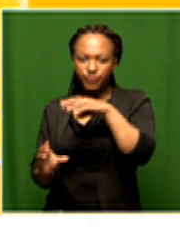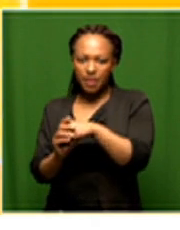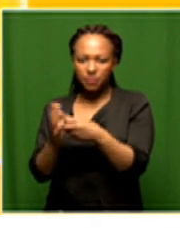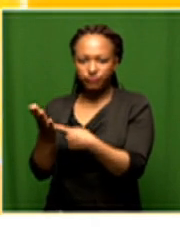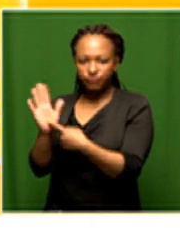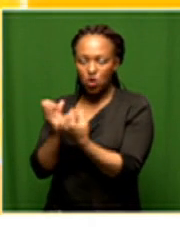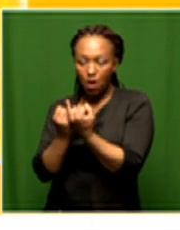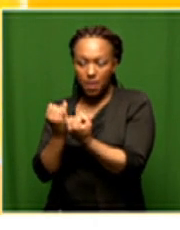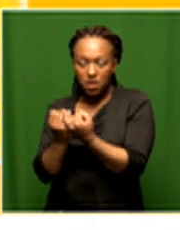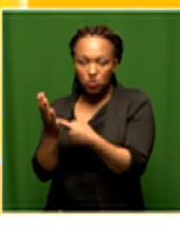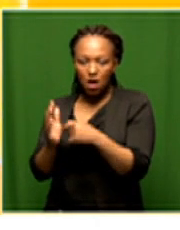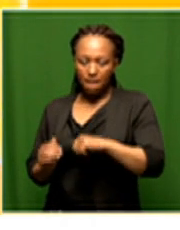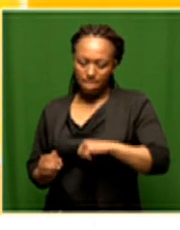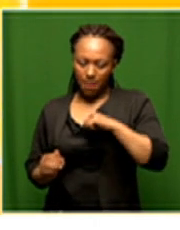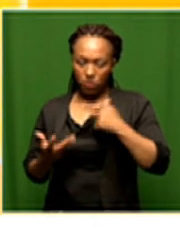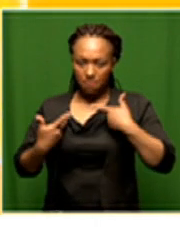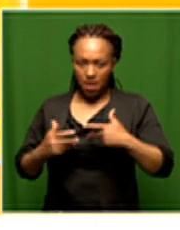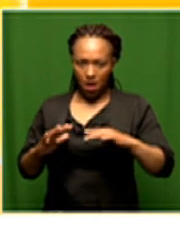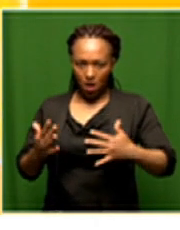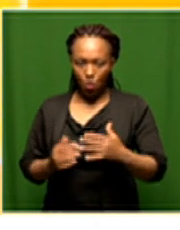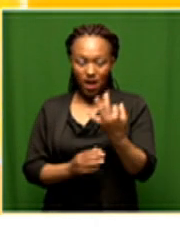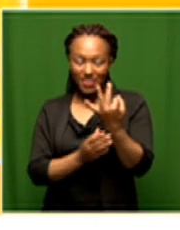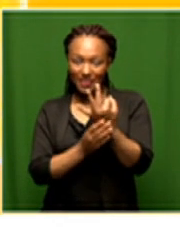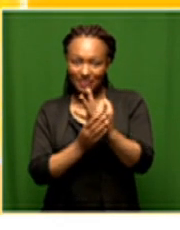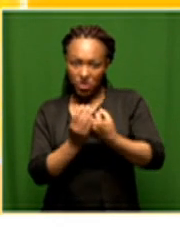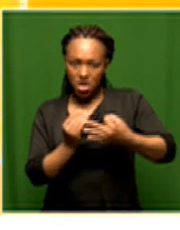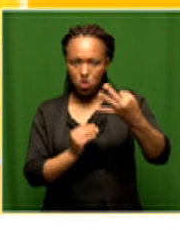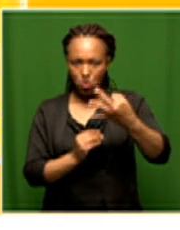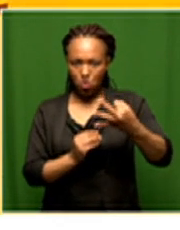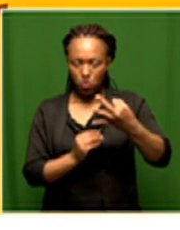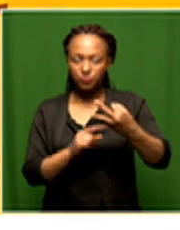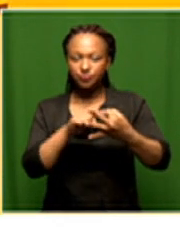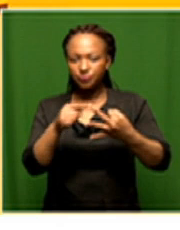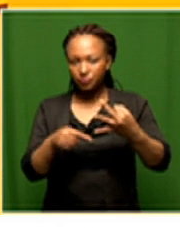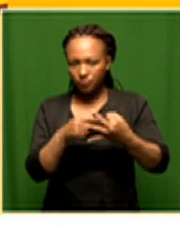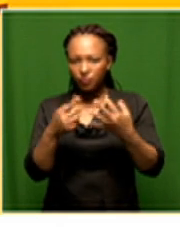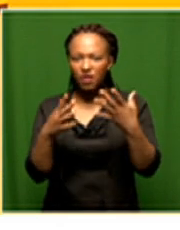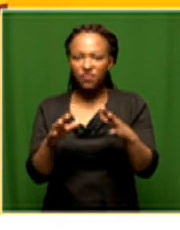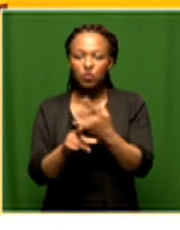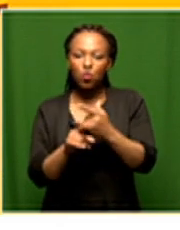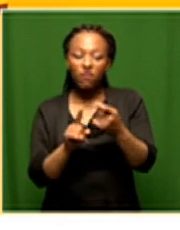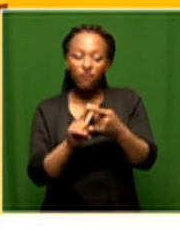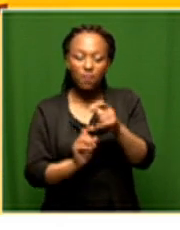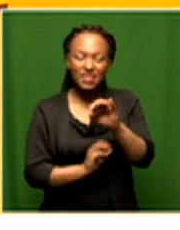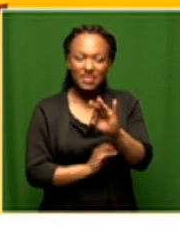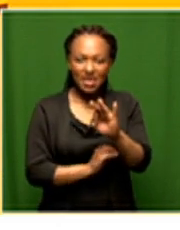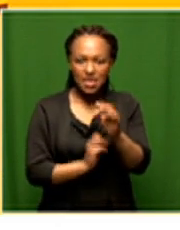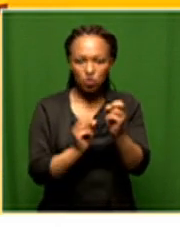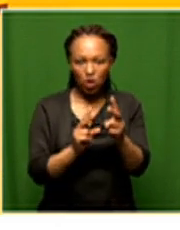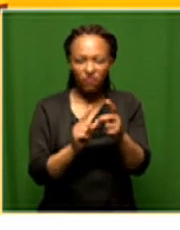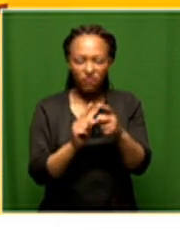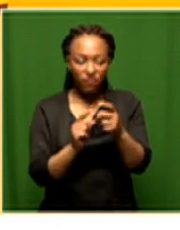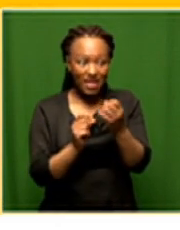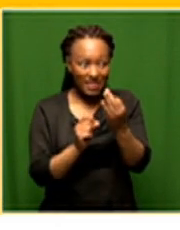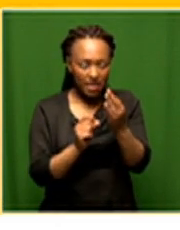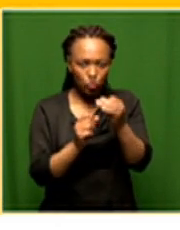it means to be proudly me. The trio won out of the over 312 entries. And to tell us more,